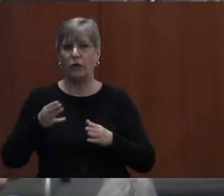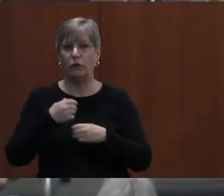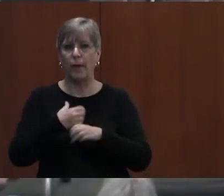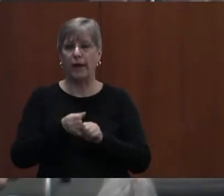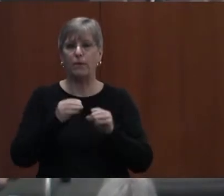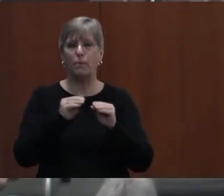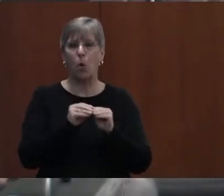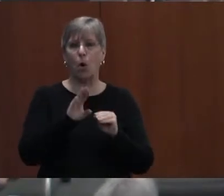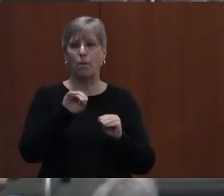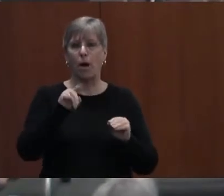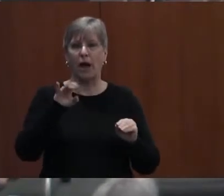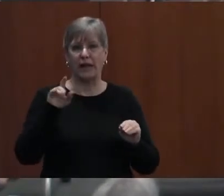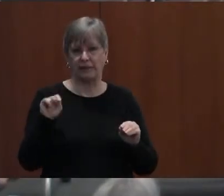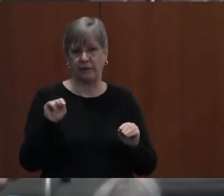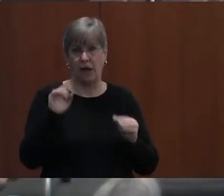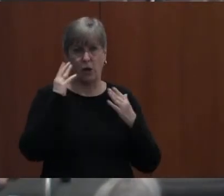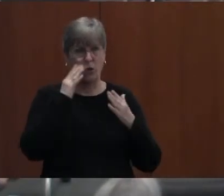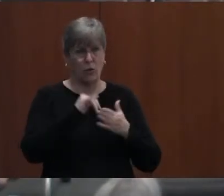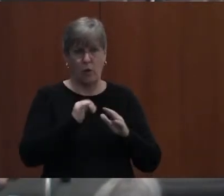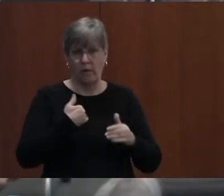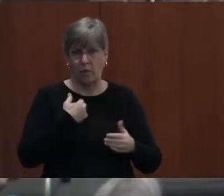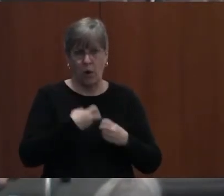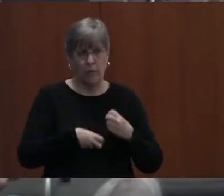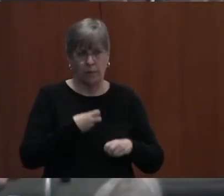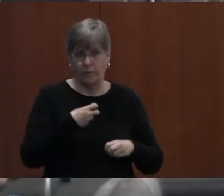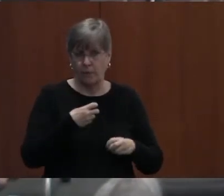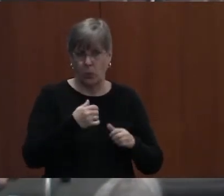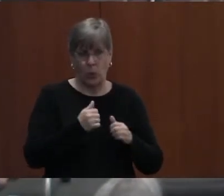modest. I don't know that you've had a problem with